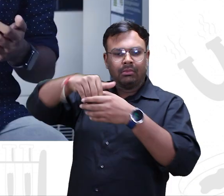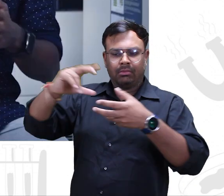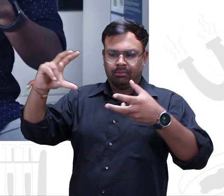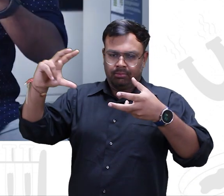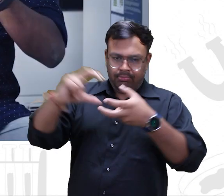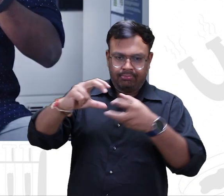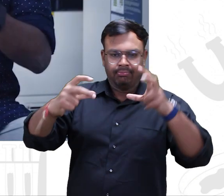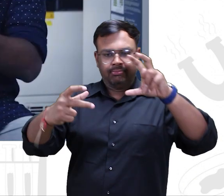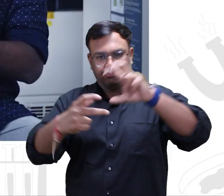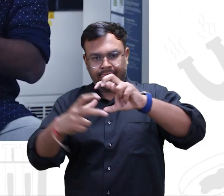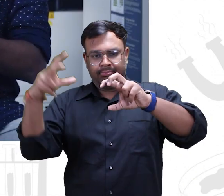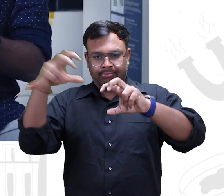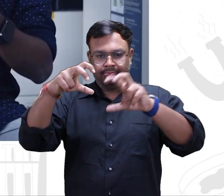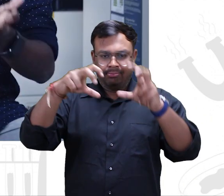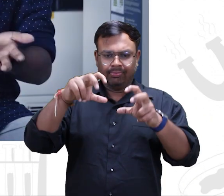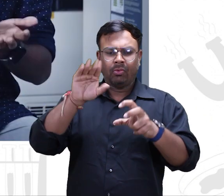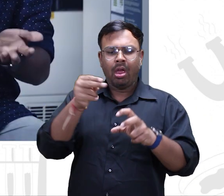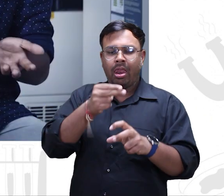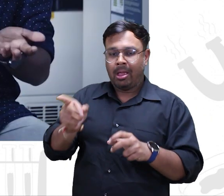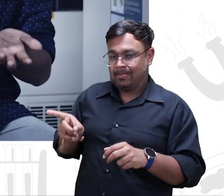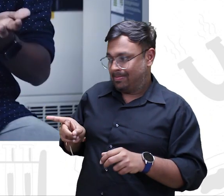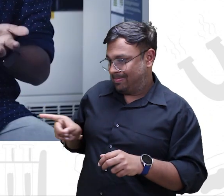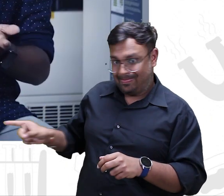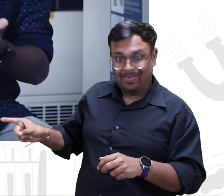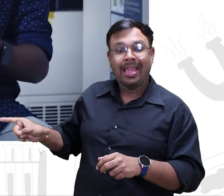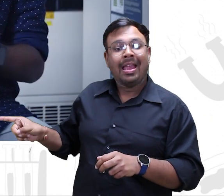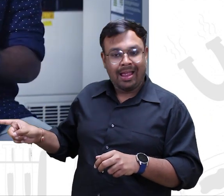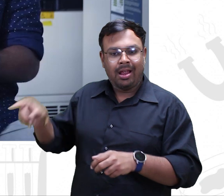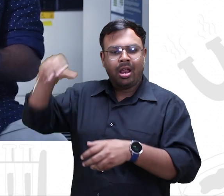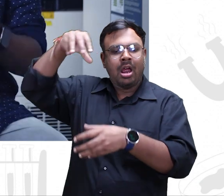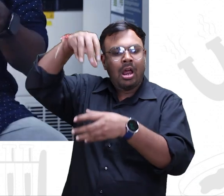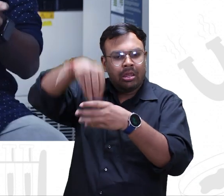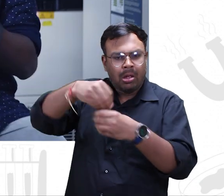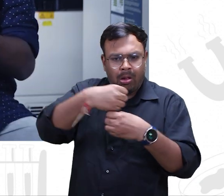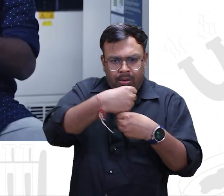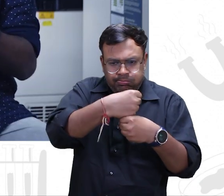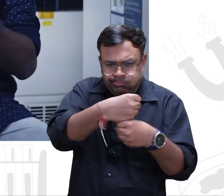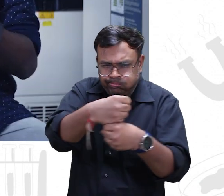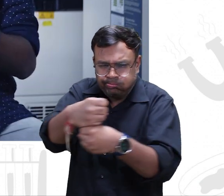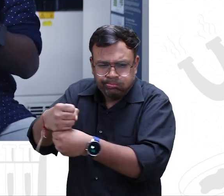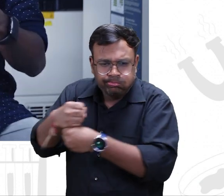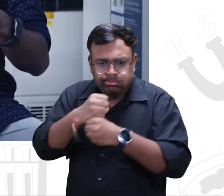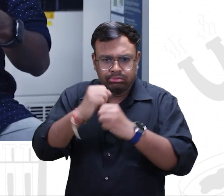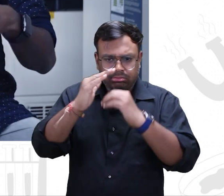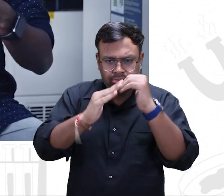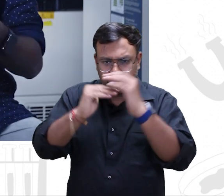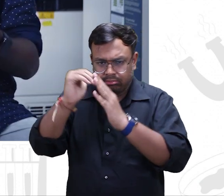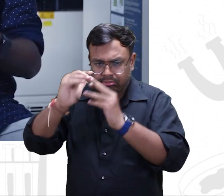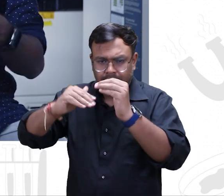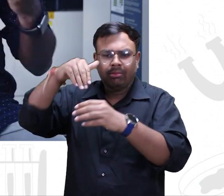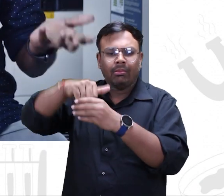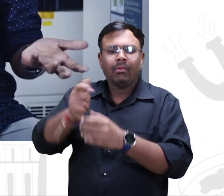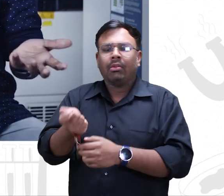to a class of multi-enzyme complexes called polyketase synthesis and non-ribosomal peptide synthetases. These complexes are involved in producing natural